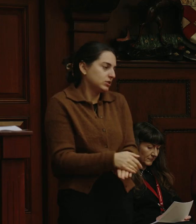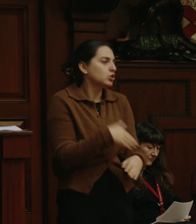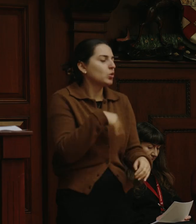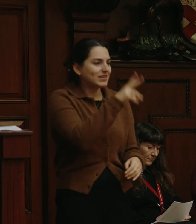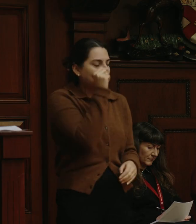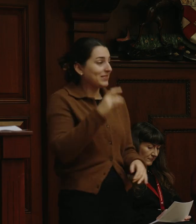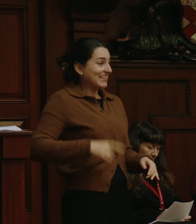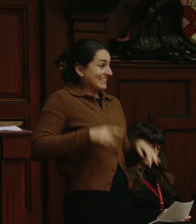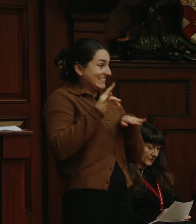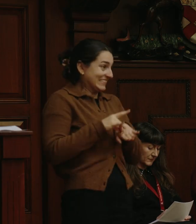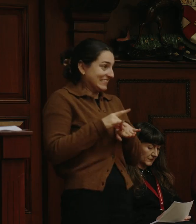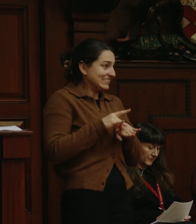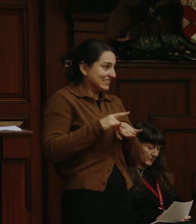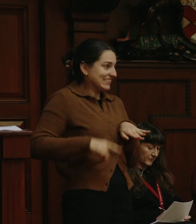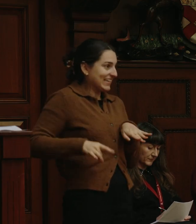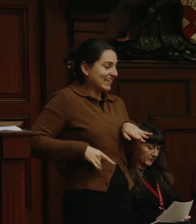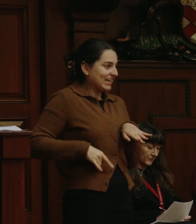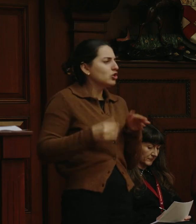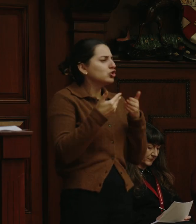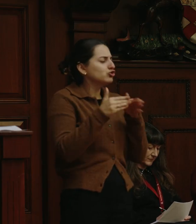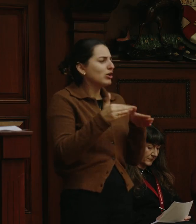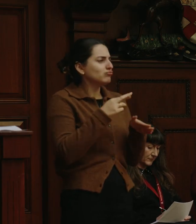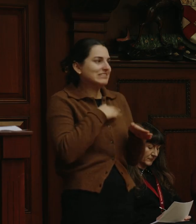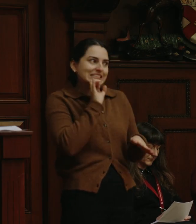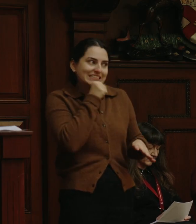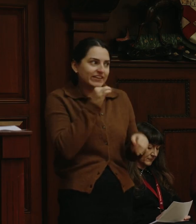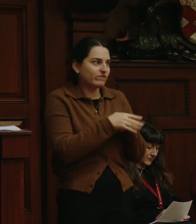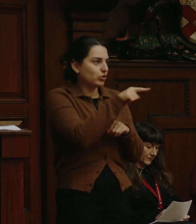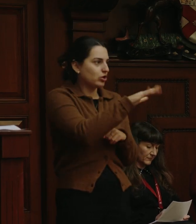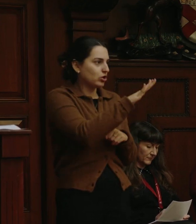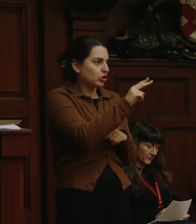example, kidney disease is generally more severe